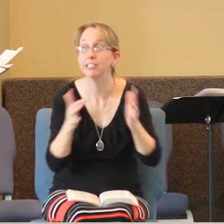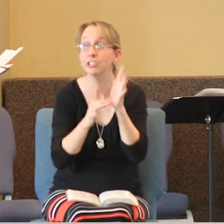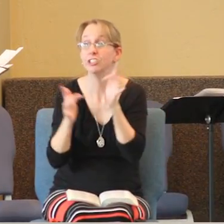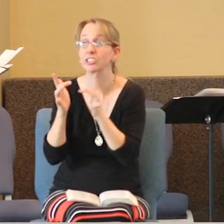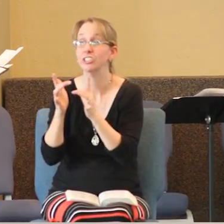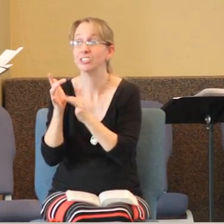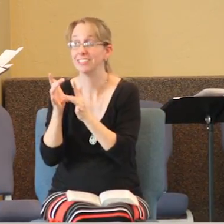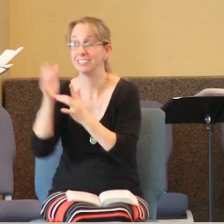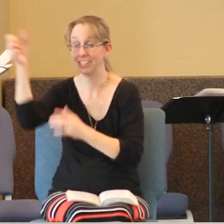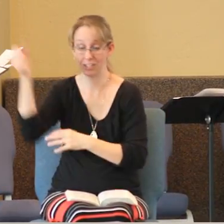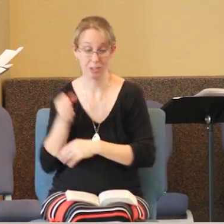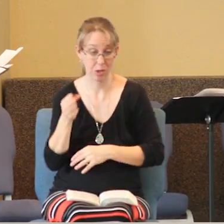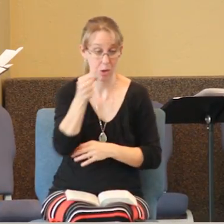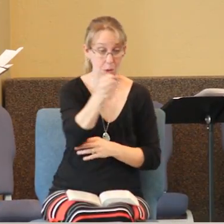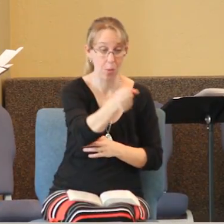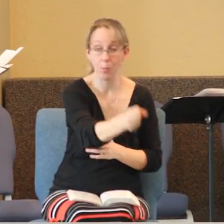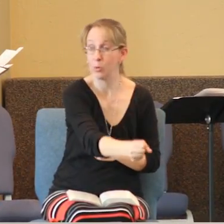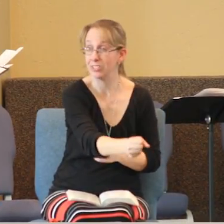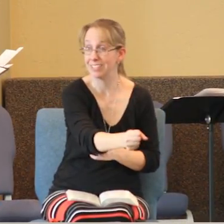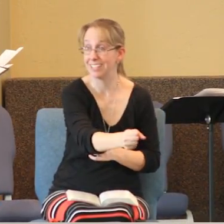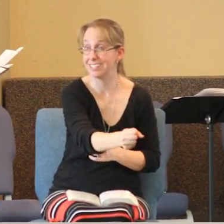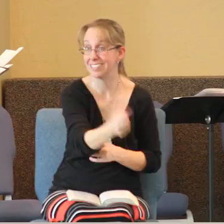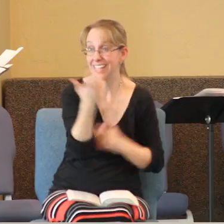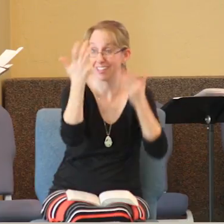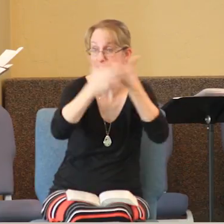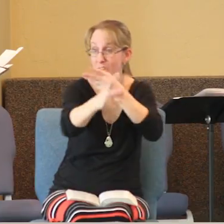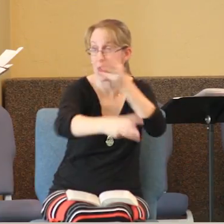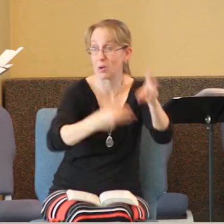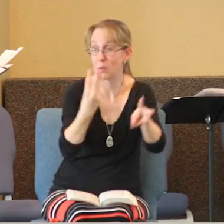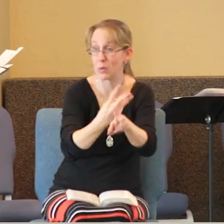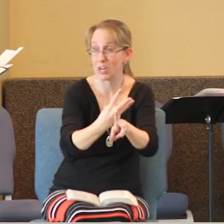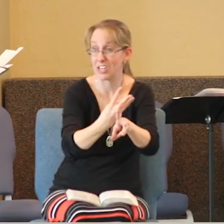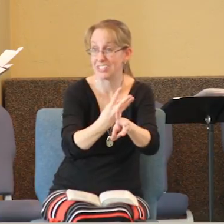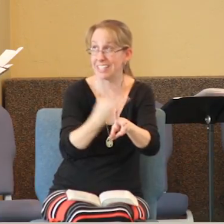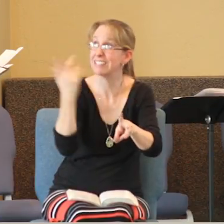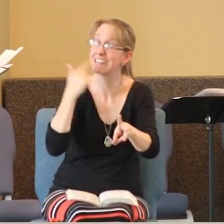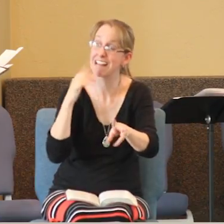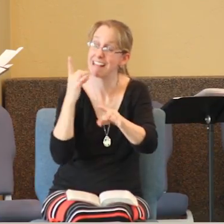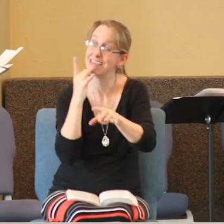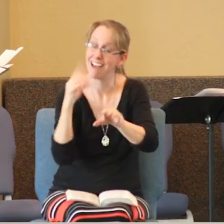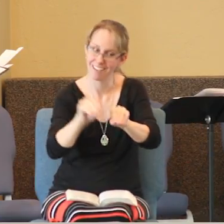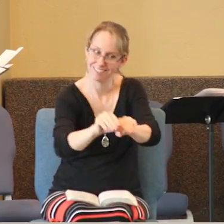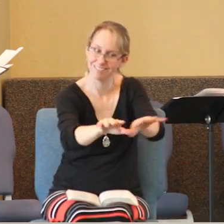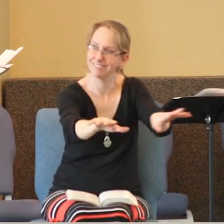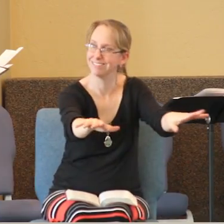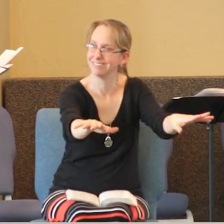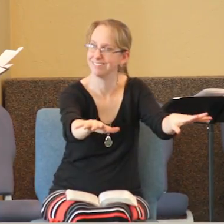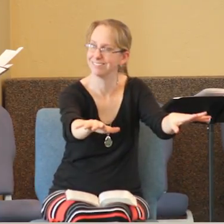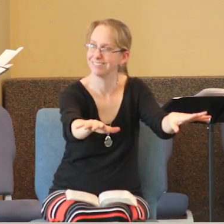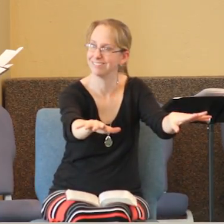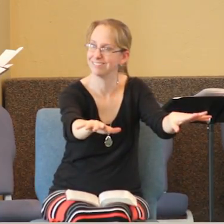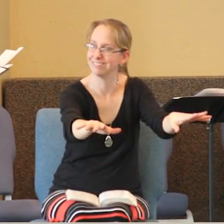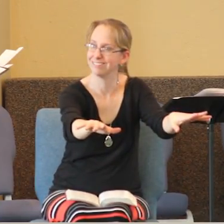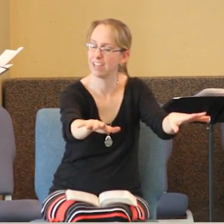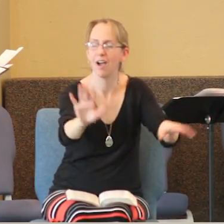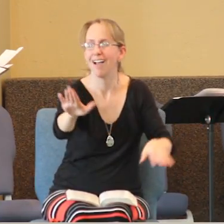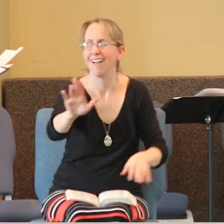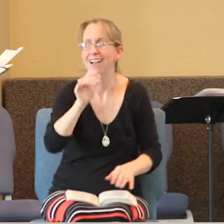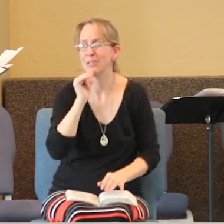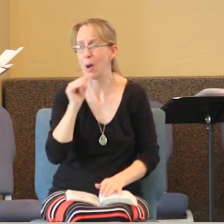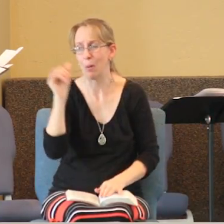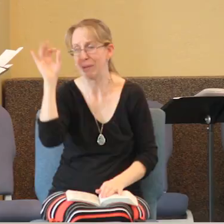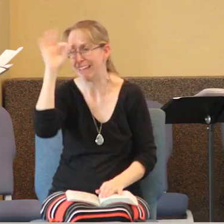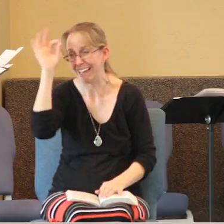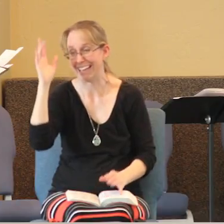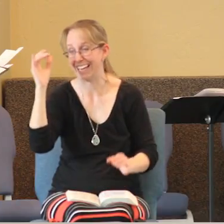And so Jesus puts us and God puts us in the darkness of the world and says, you be my light. Don't